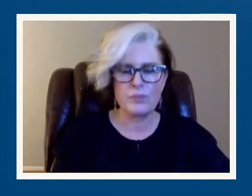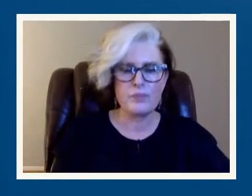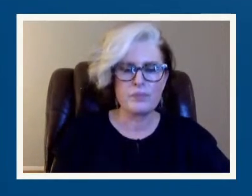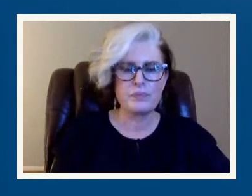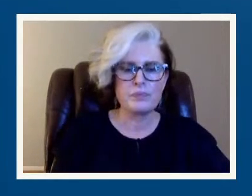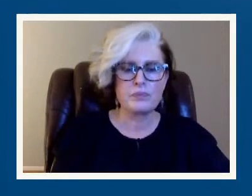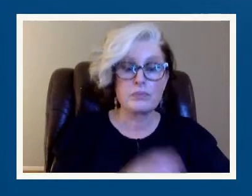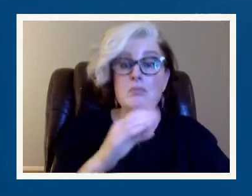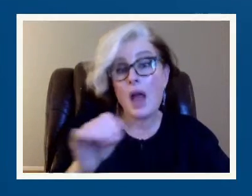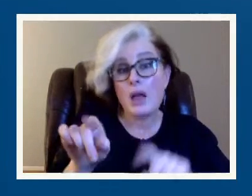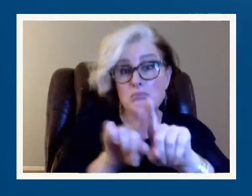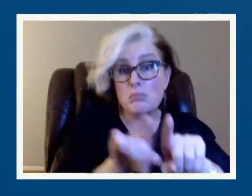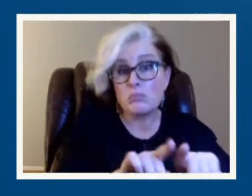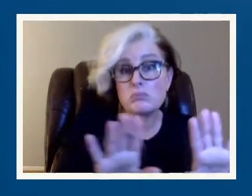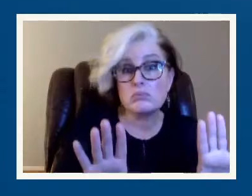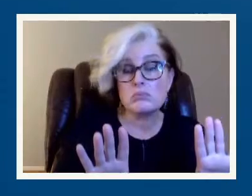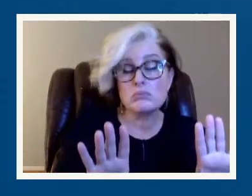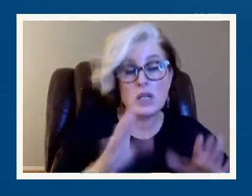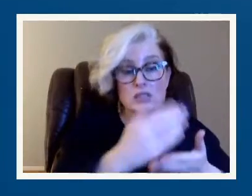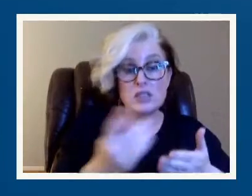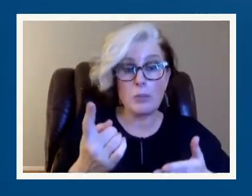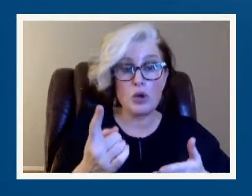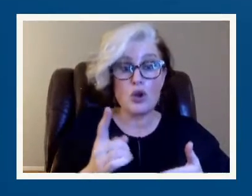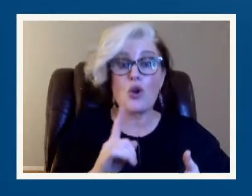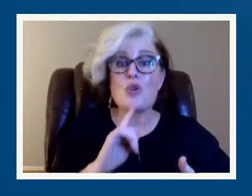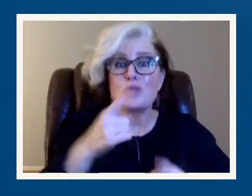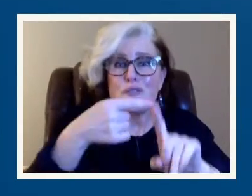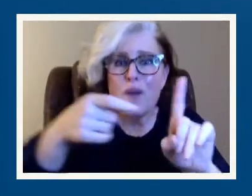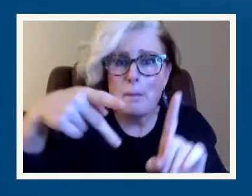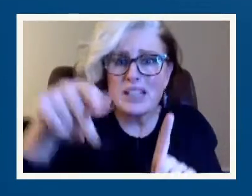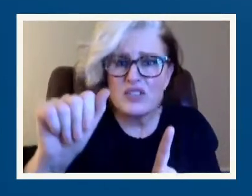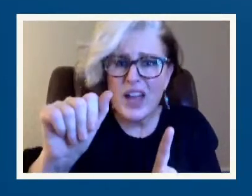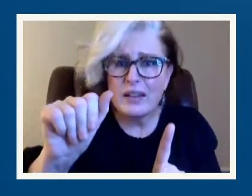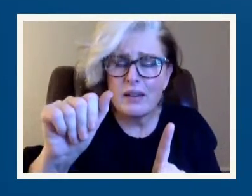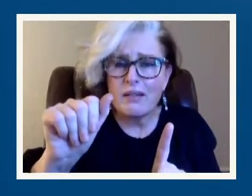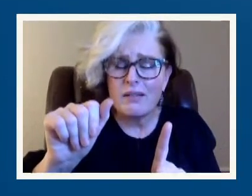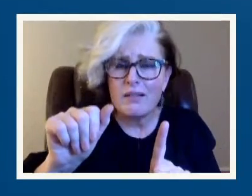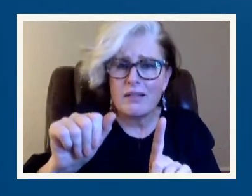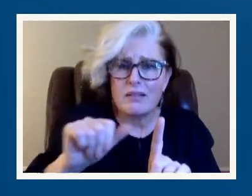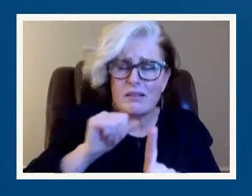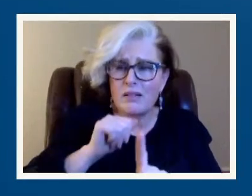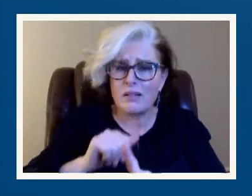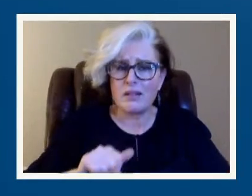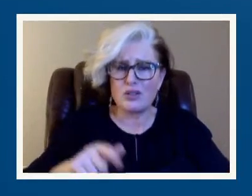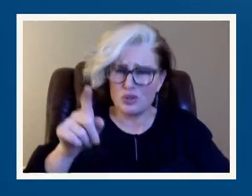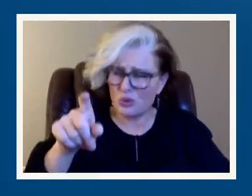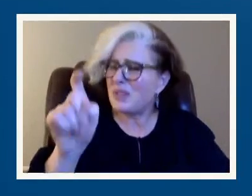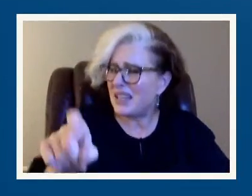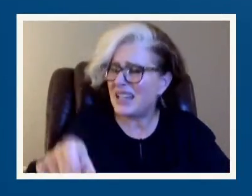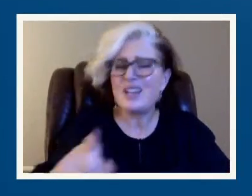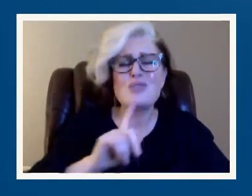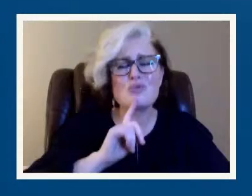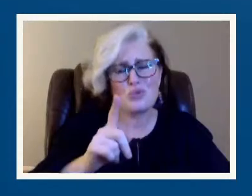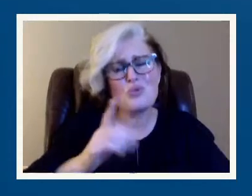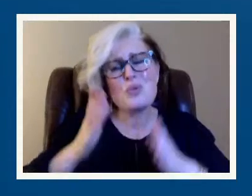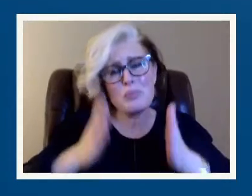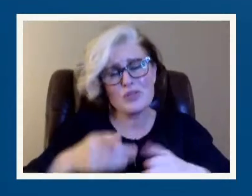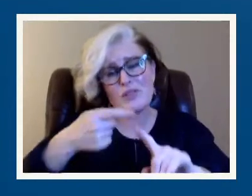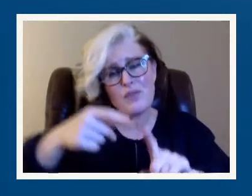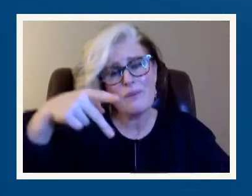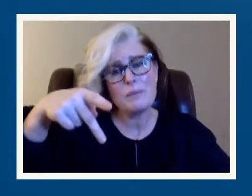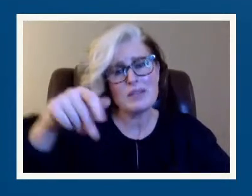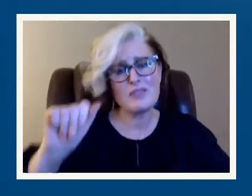And, by the way, somebody who's actually from Pennsylvania. You deserve somebody like John Fetterman.